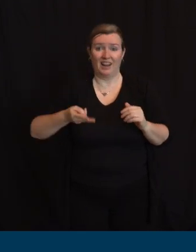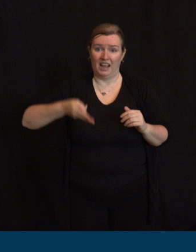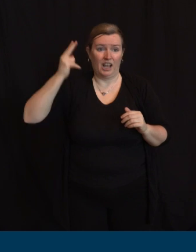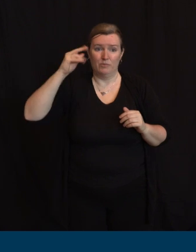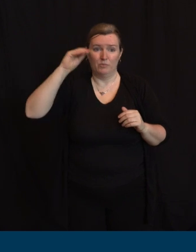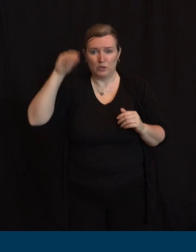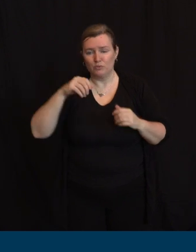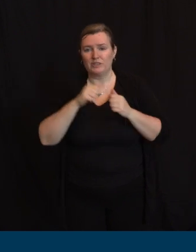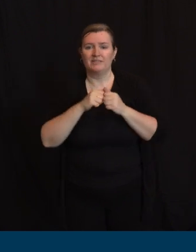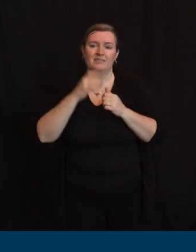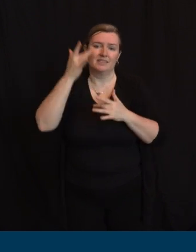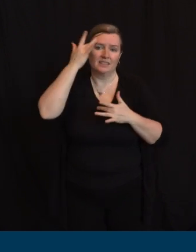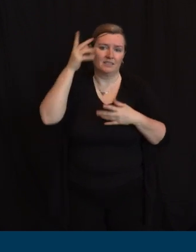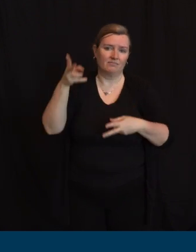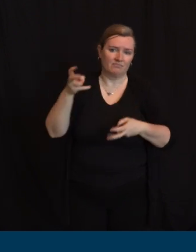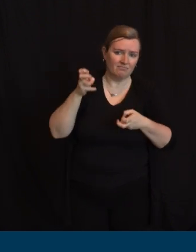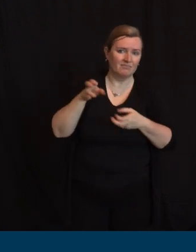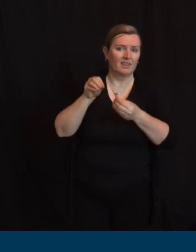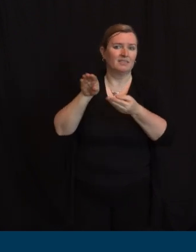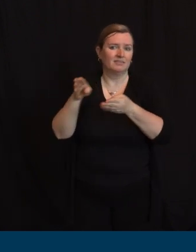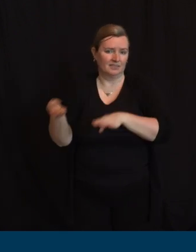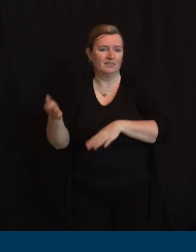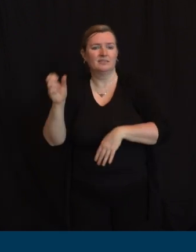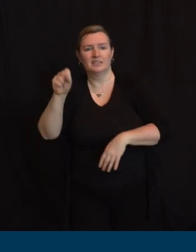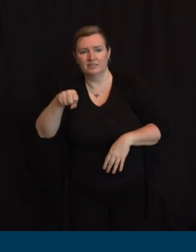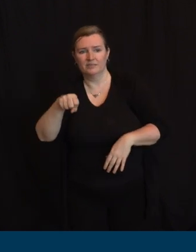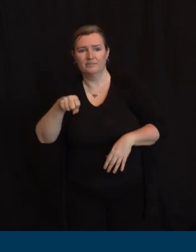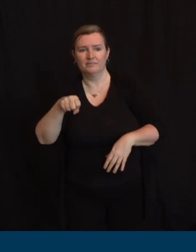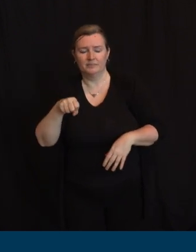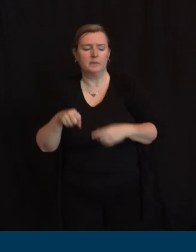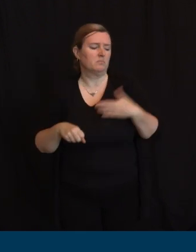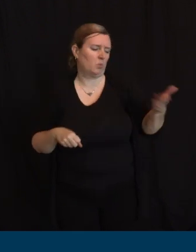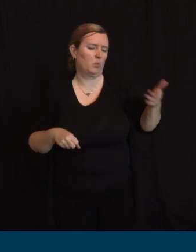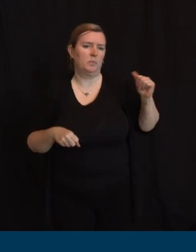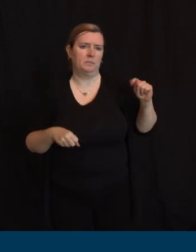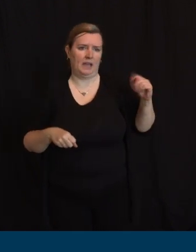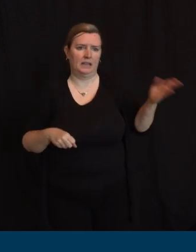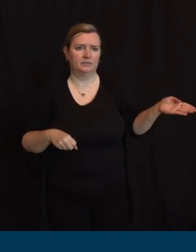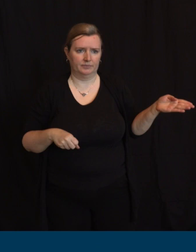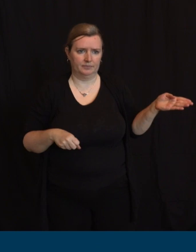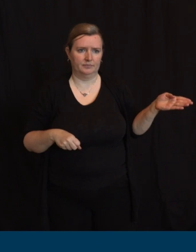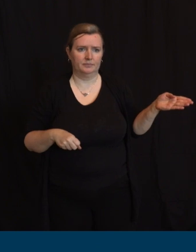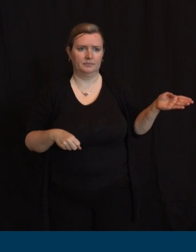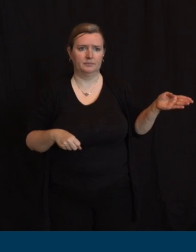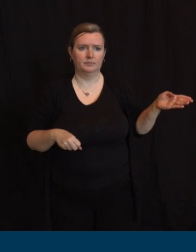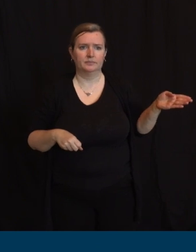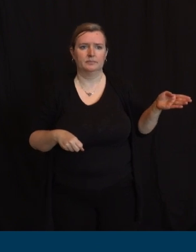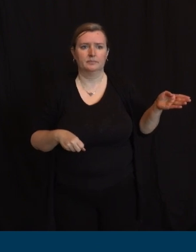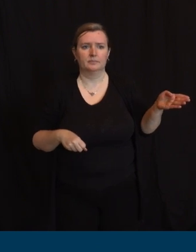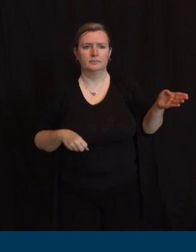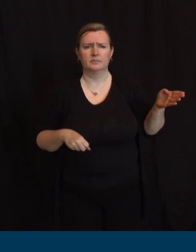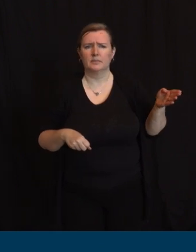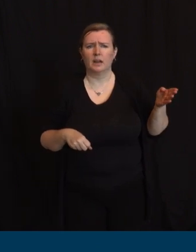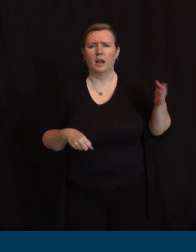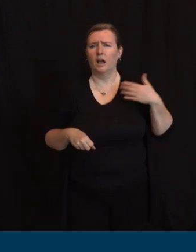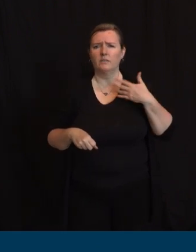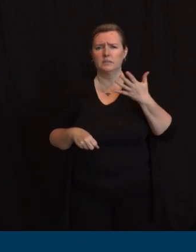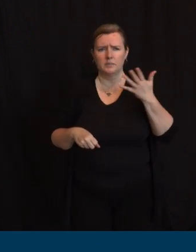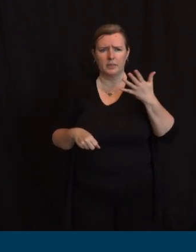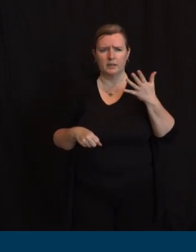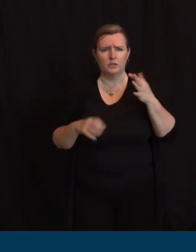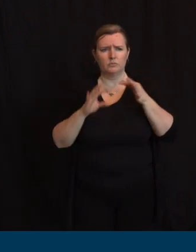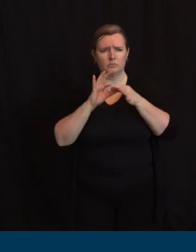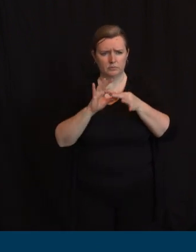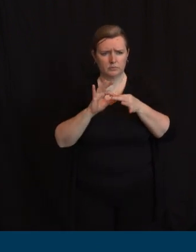every disaster, have a mortuary affairs or mass casualty component built in, John. We did, I think we even announced it a few weeks ago,